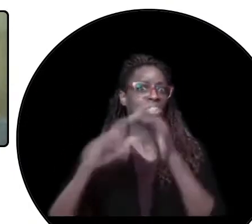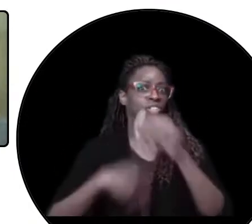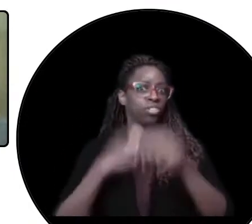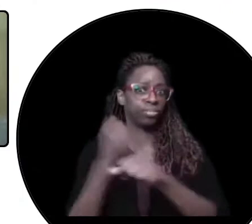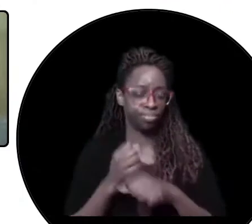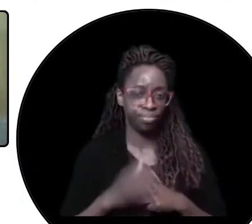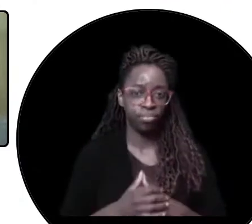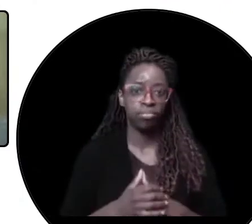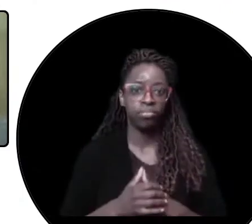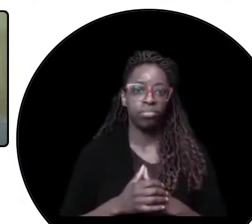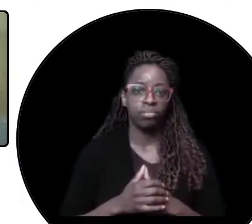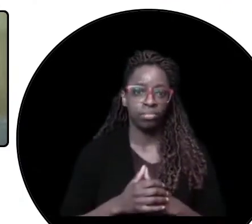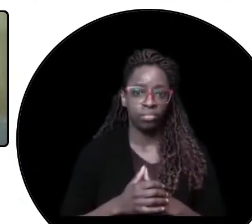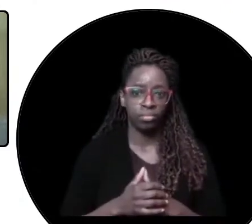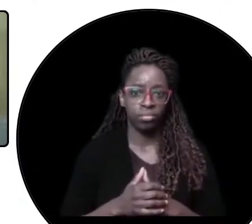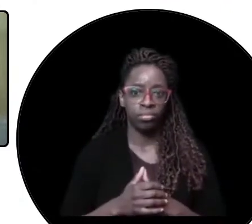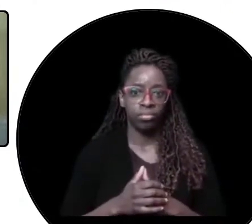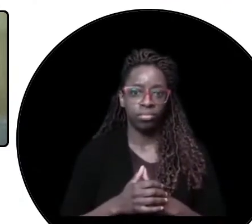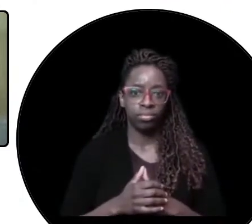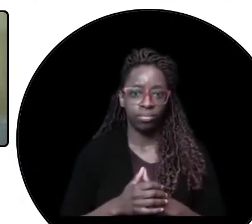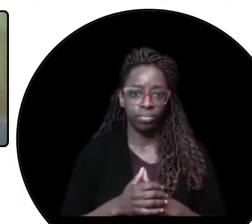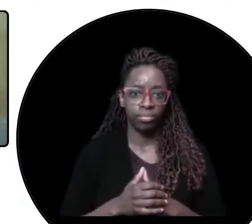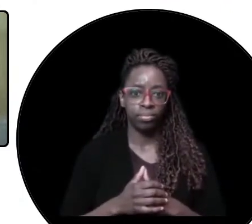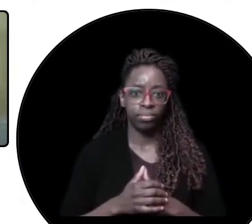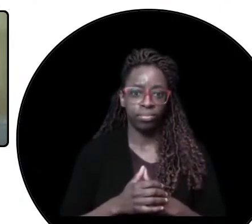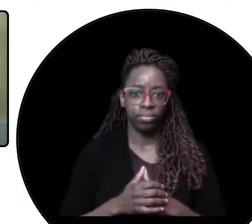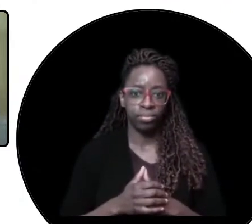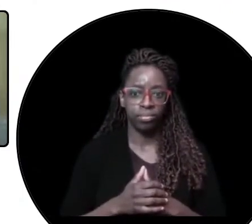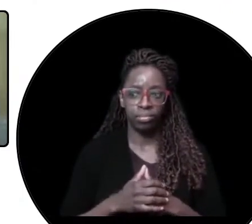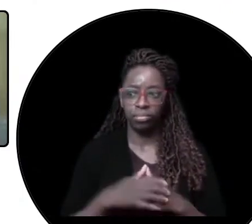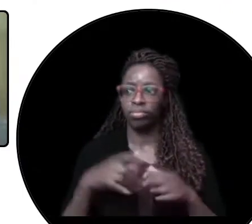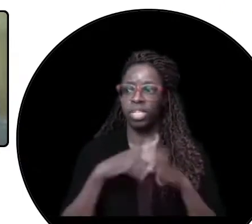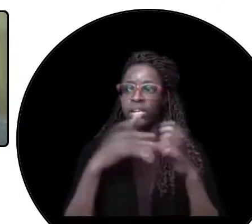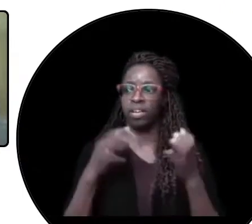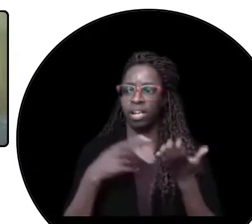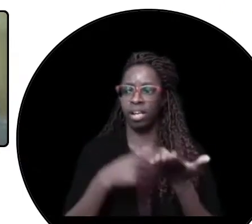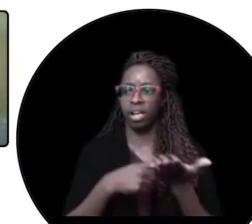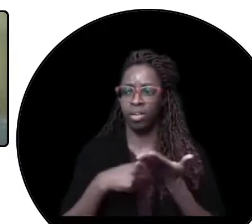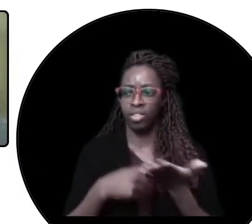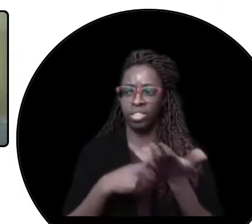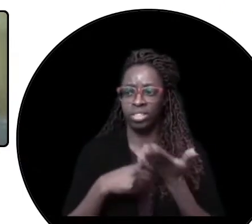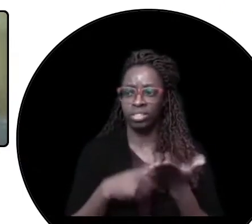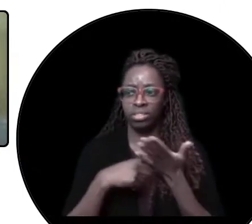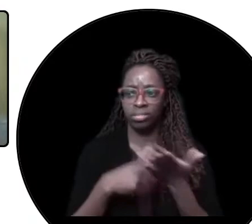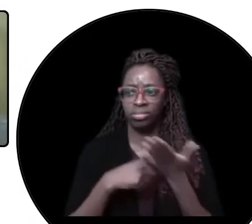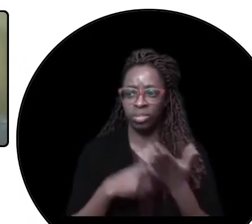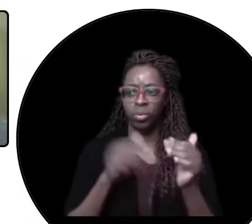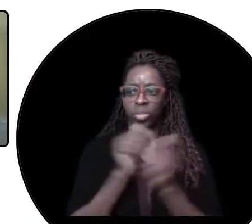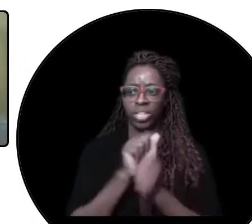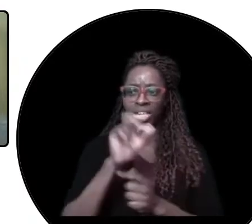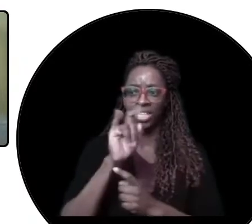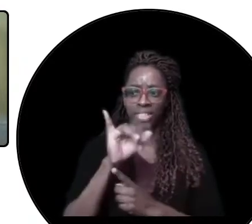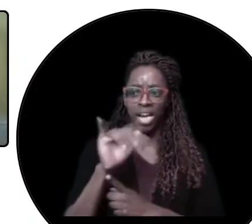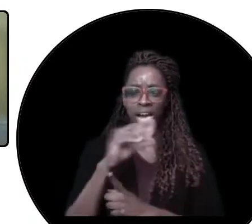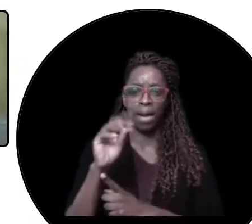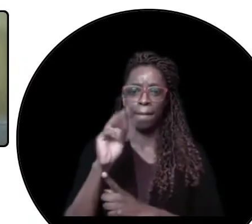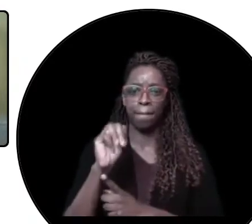in conversation with Leti, with Medin, and getting to know you, Makani. So wonderful to be here with you all